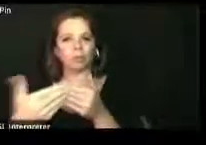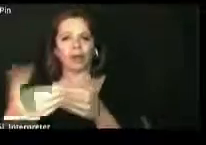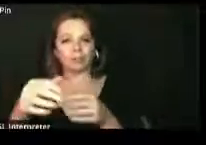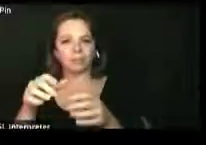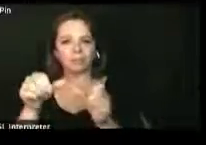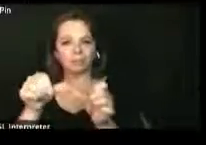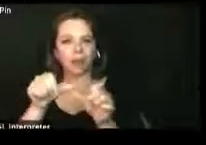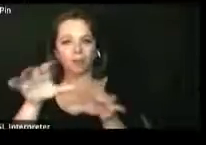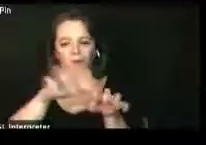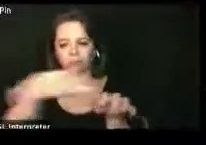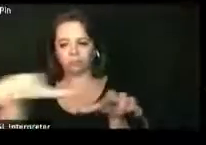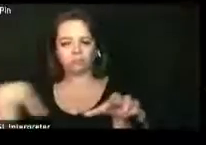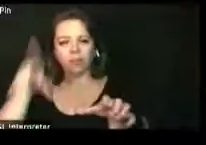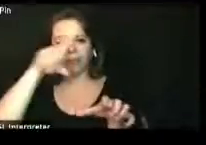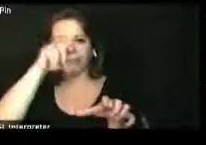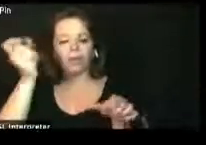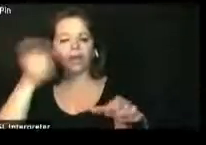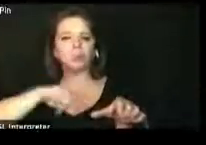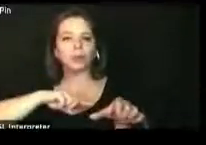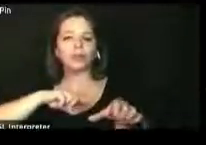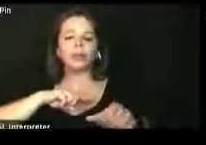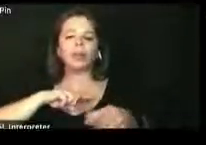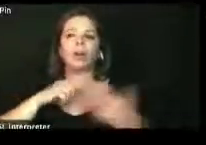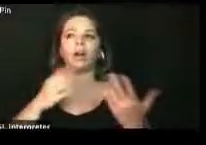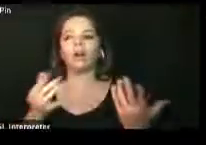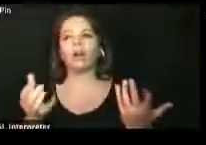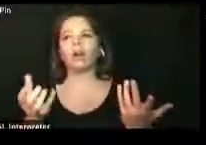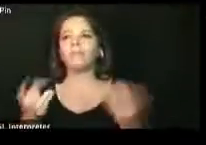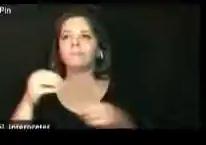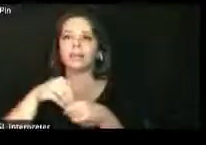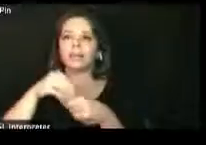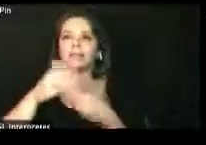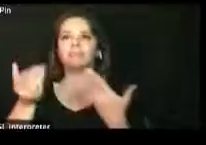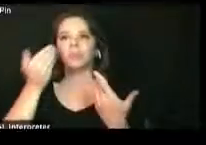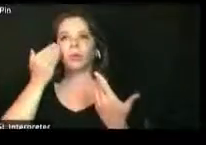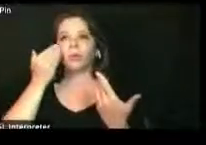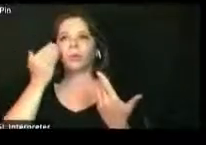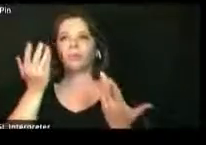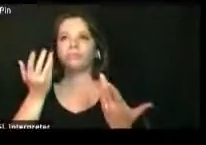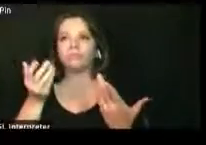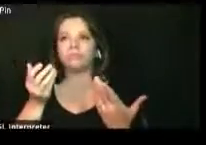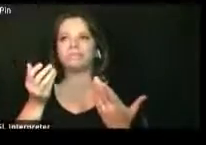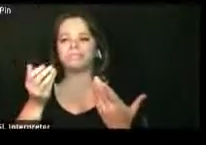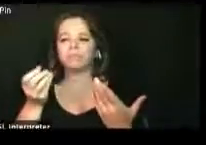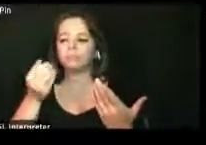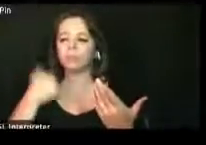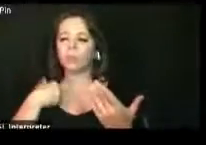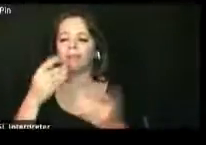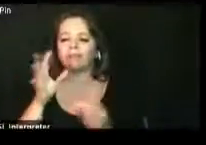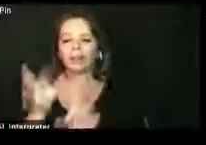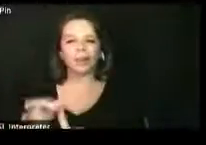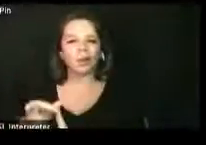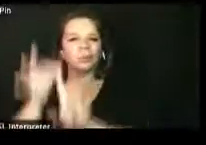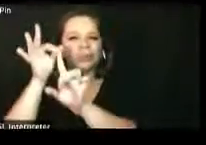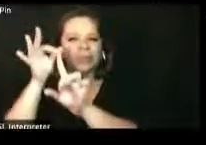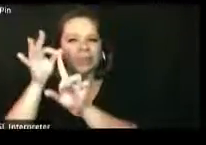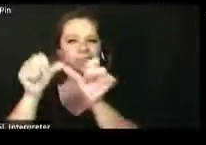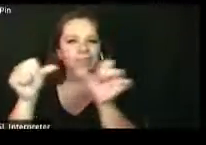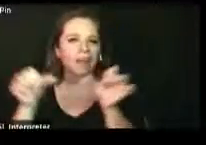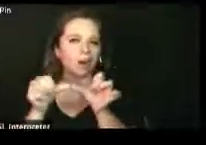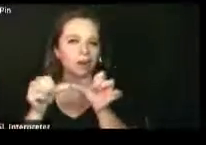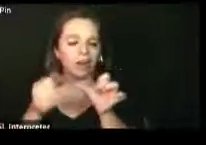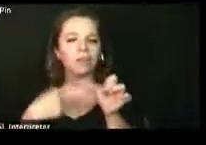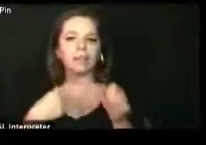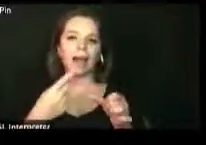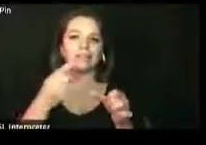because we do sit in a, you know, in a unique area. I like to say that we are the